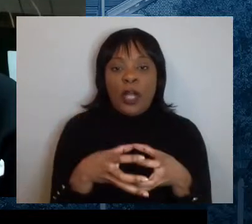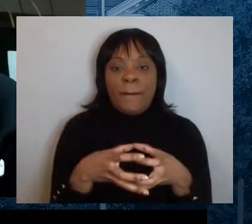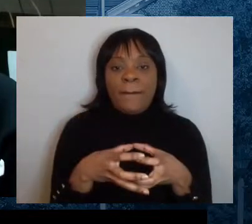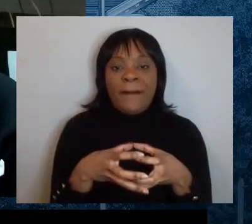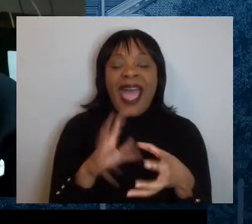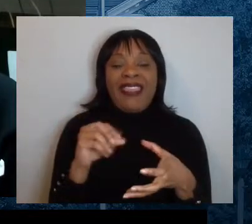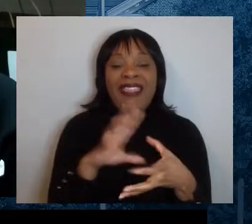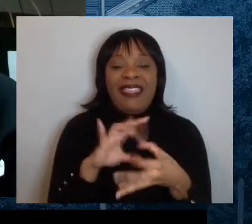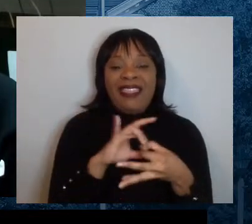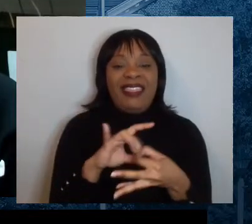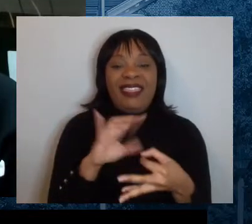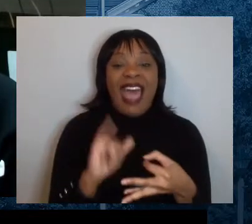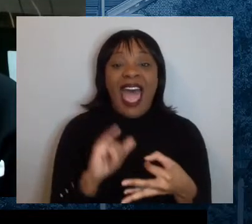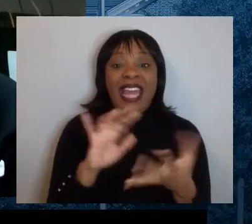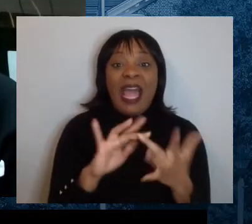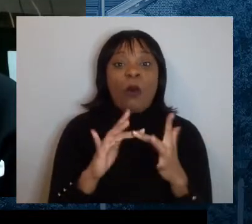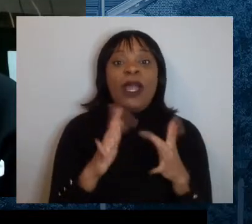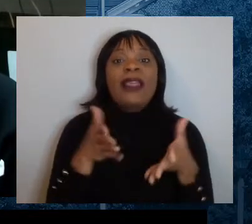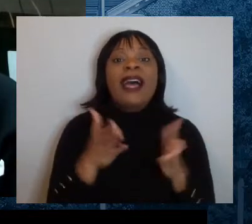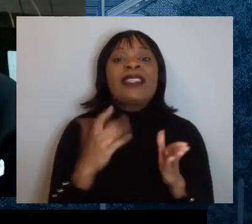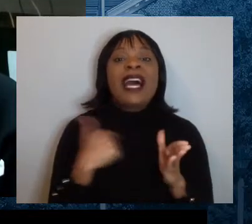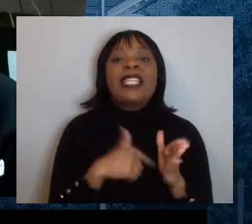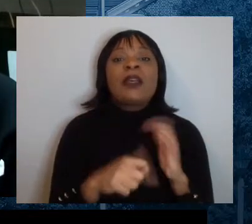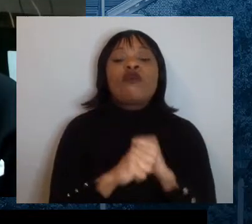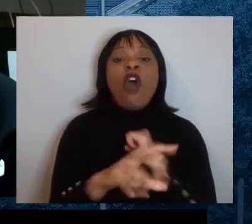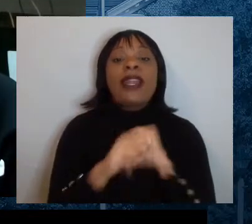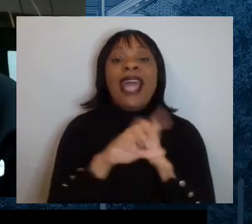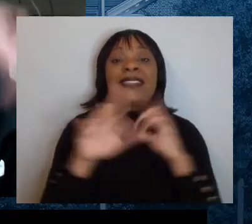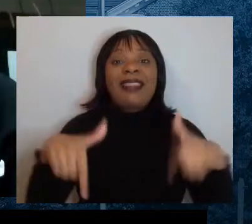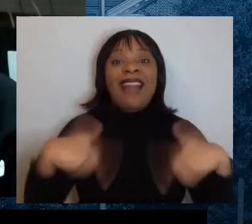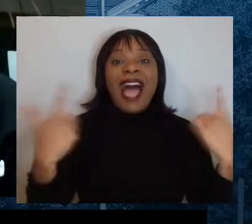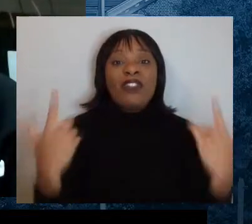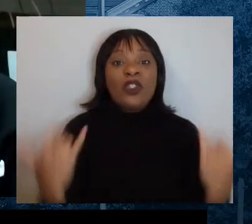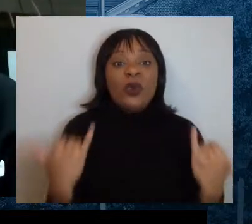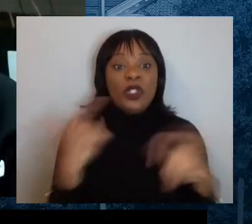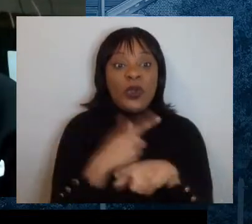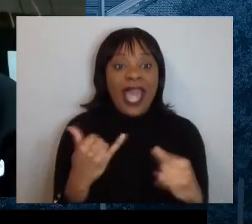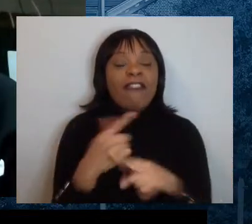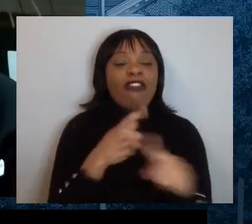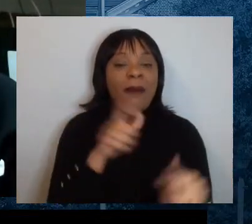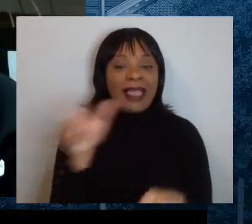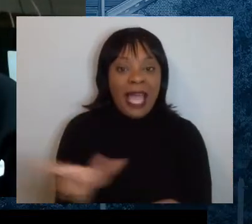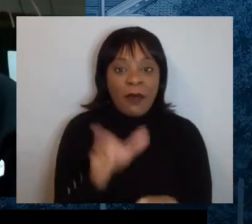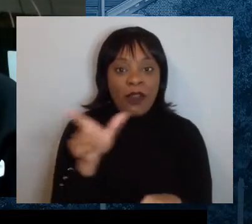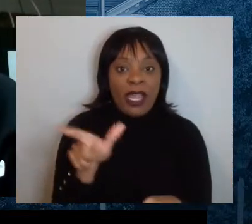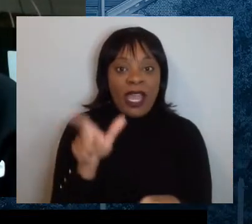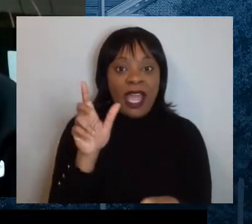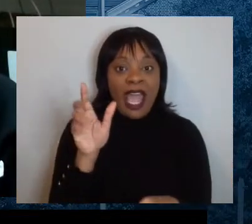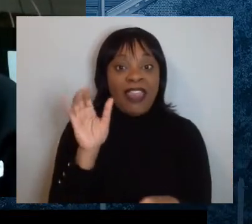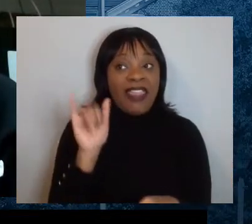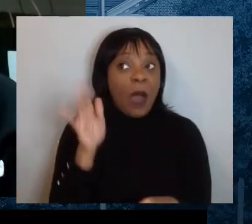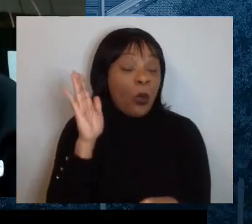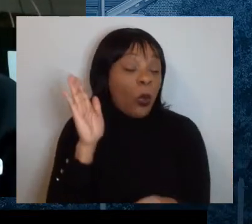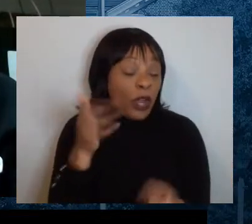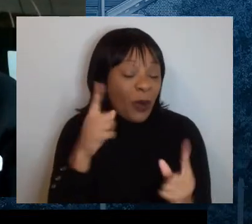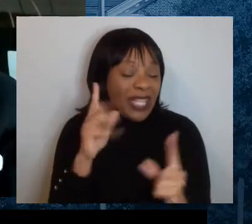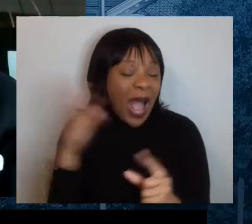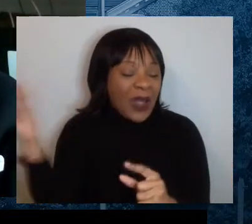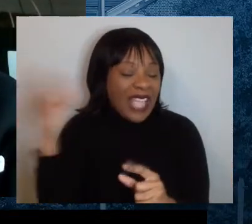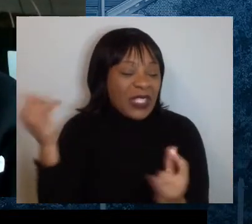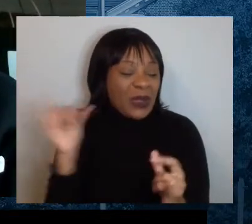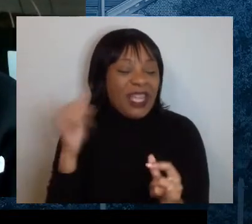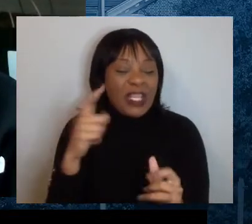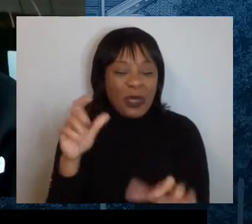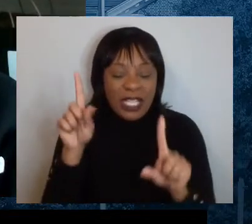to broadcast live today from a library, and it would have worked outside too if we did it out in the parking lot, and in a